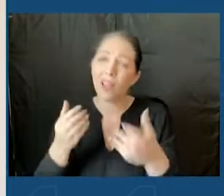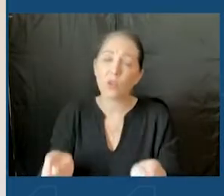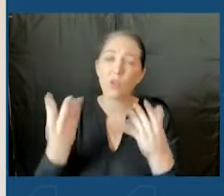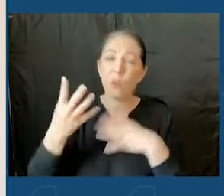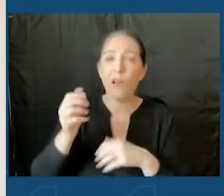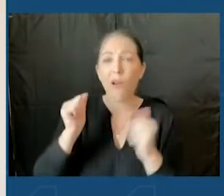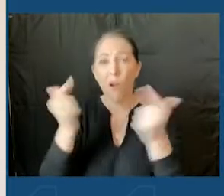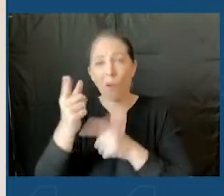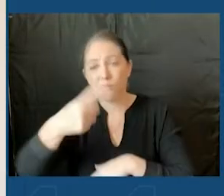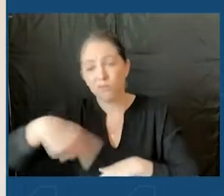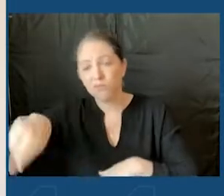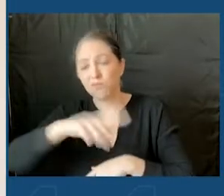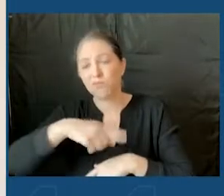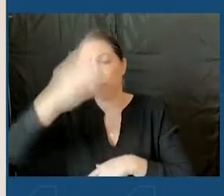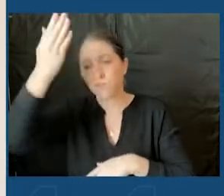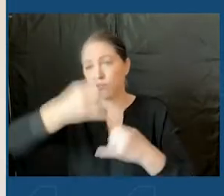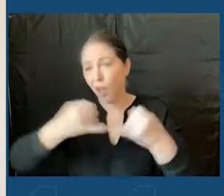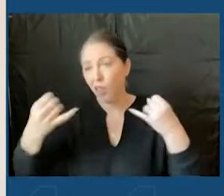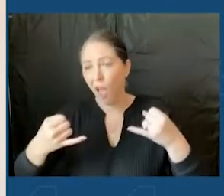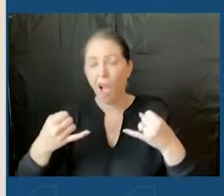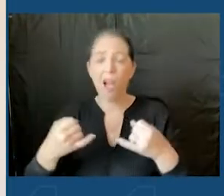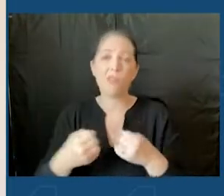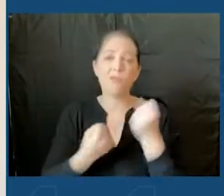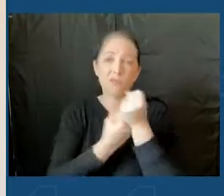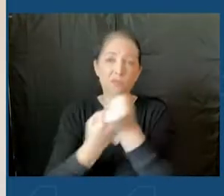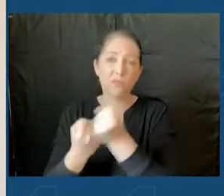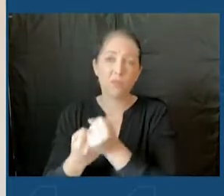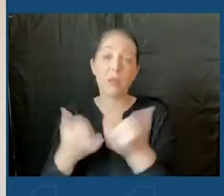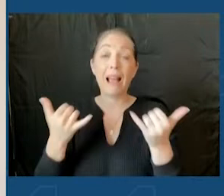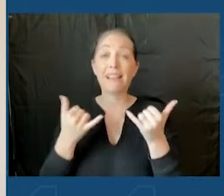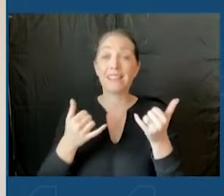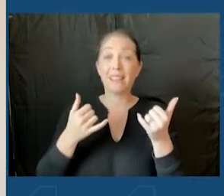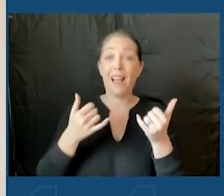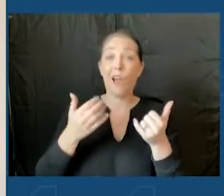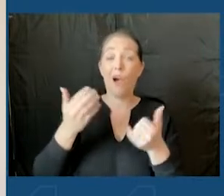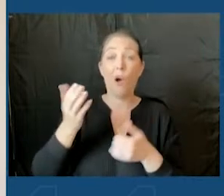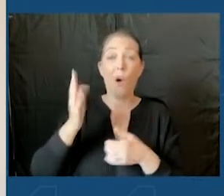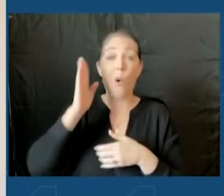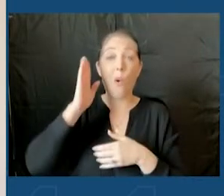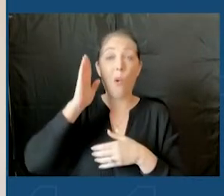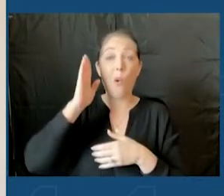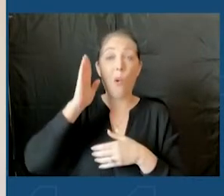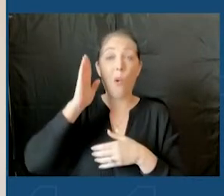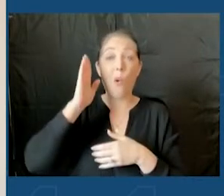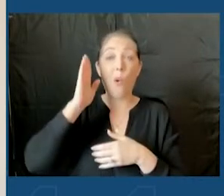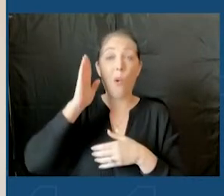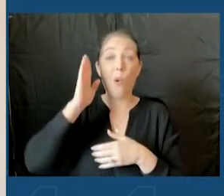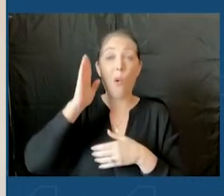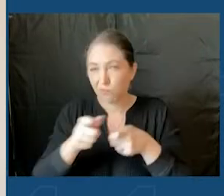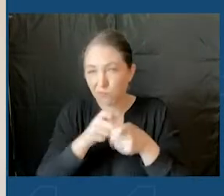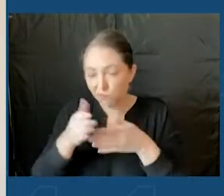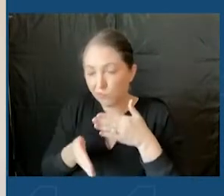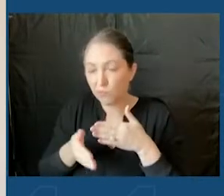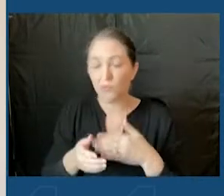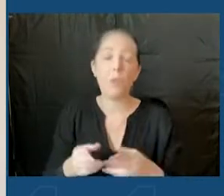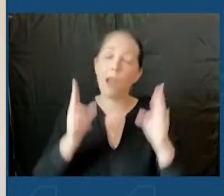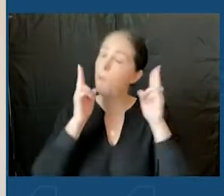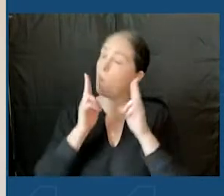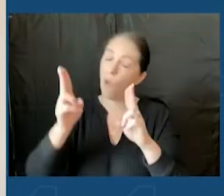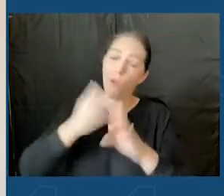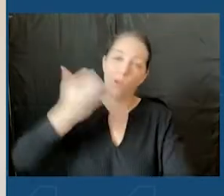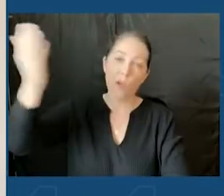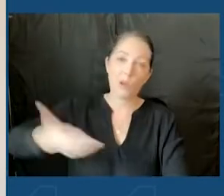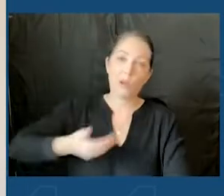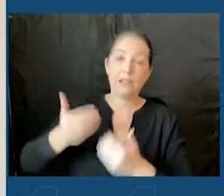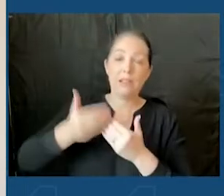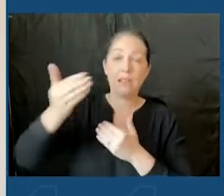you that have been on the front lines. And now we're going to come to a close, and I'm so honored to introduce this next person, and I want to make a